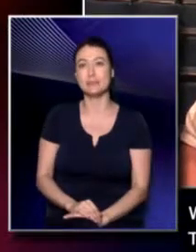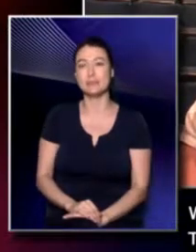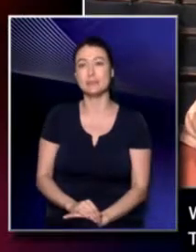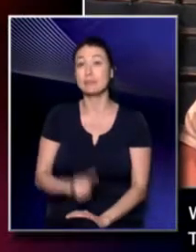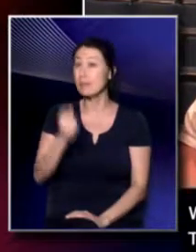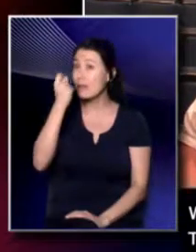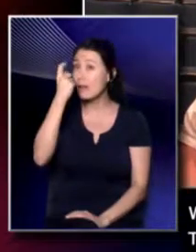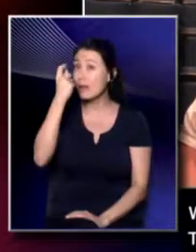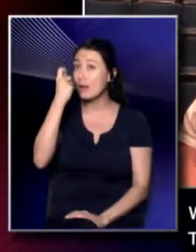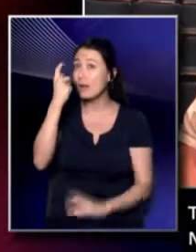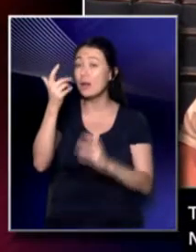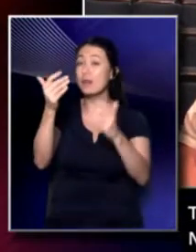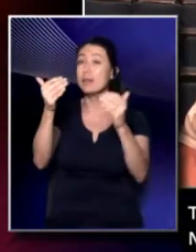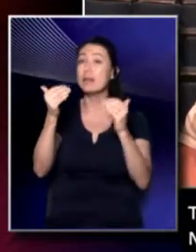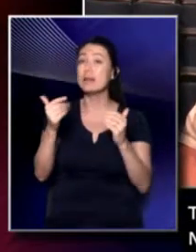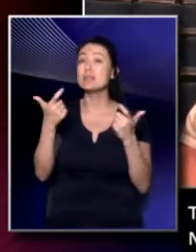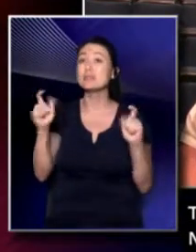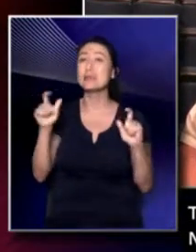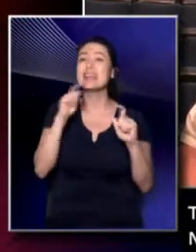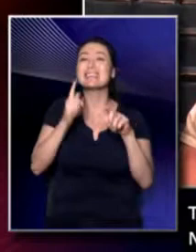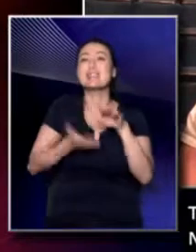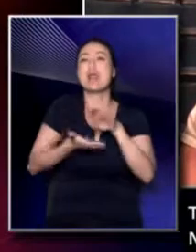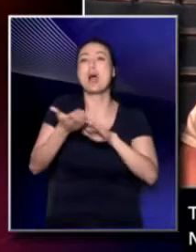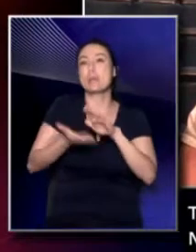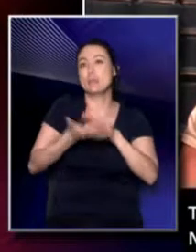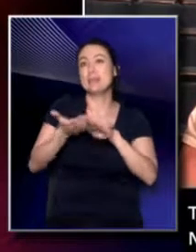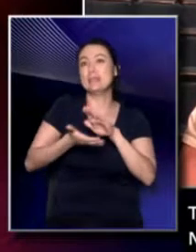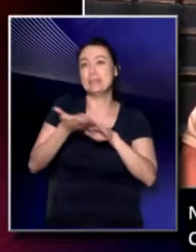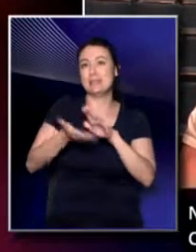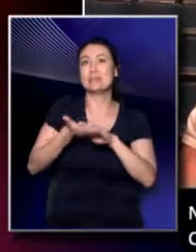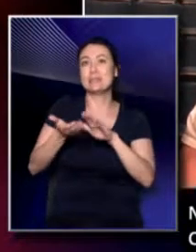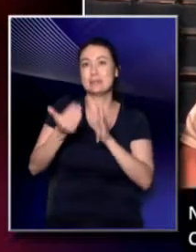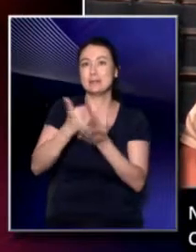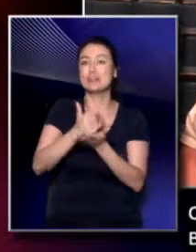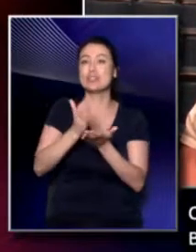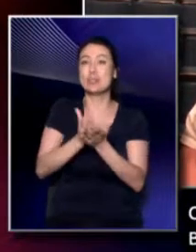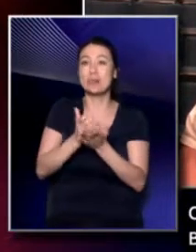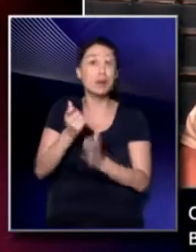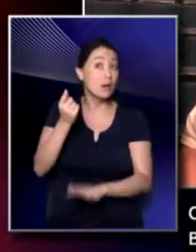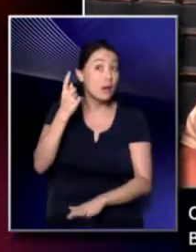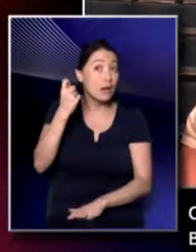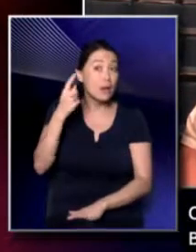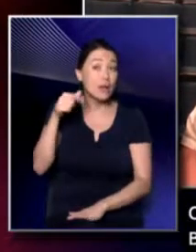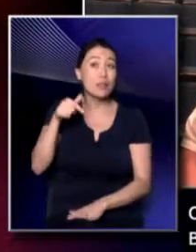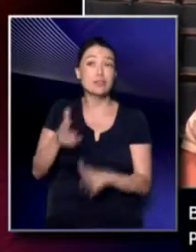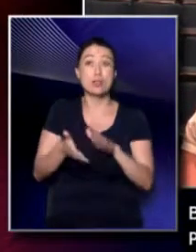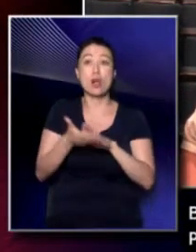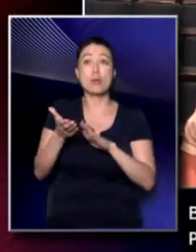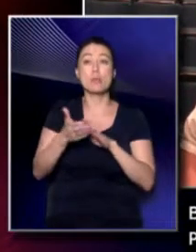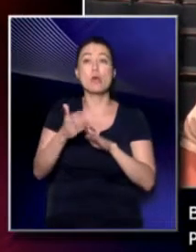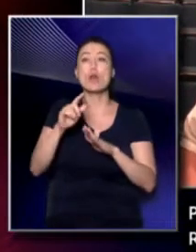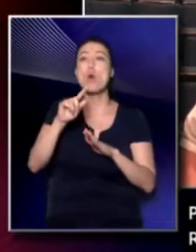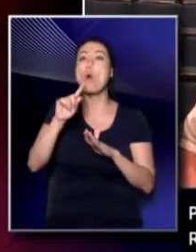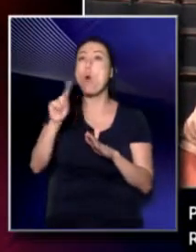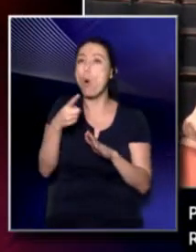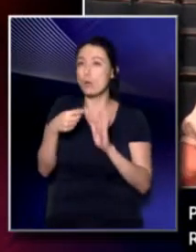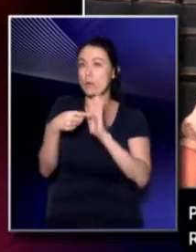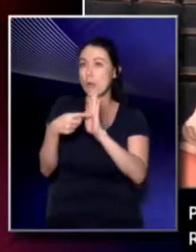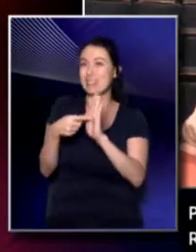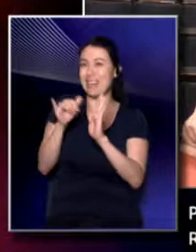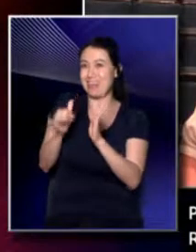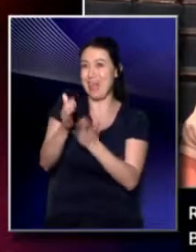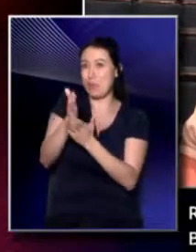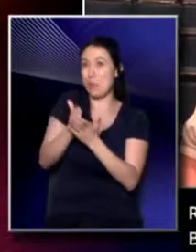Note that the next major category is the operating budget. Please note that this only represents that portion of the budget that